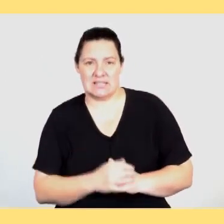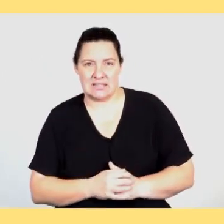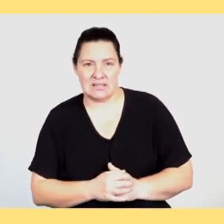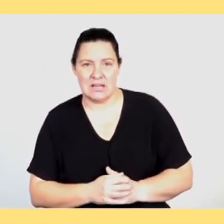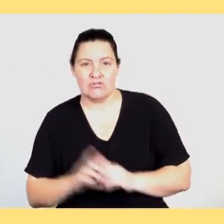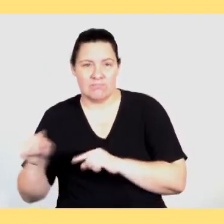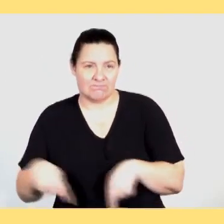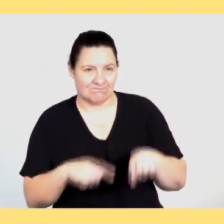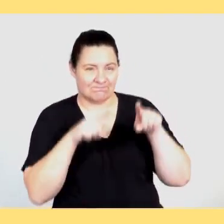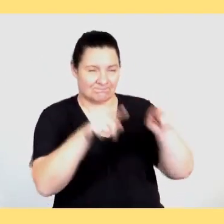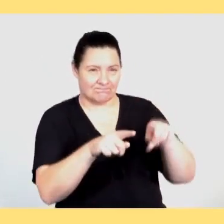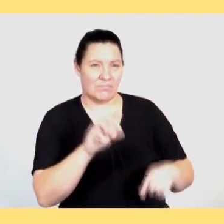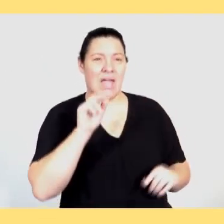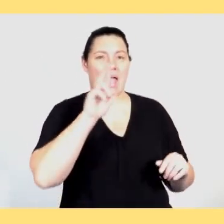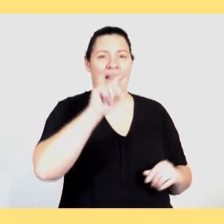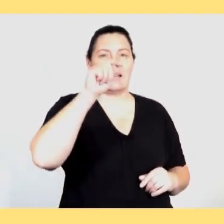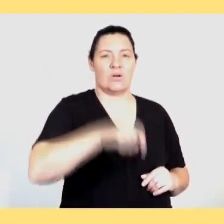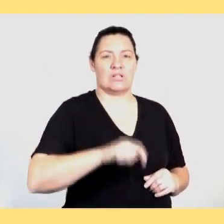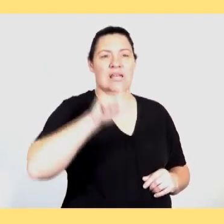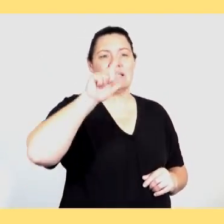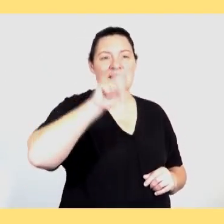8,740. So I'm going to come here, we're going to get